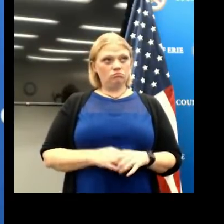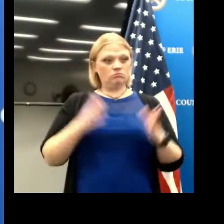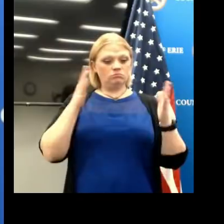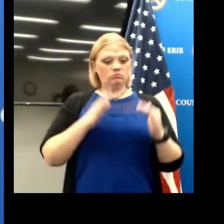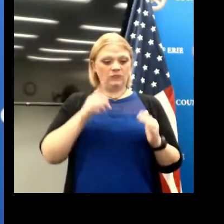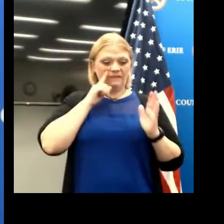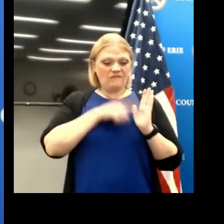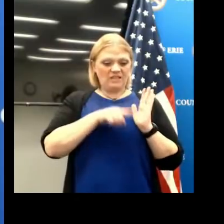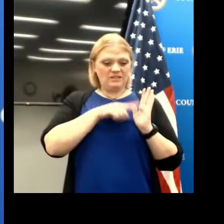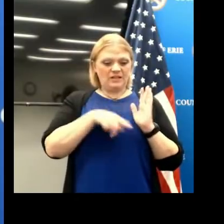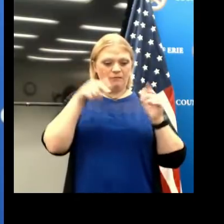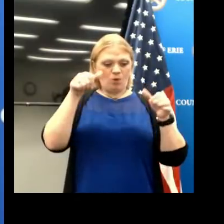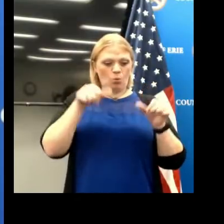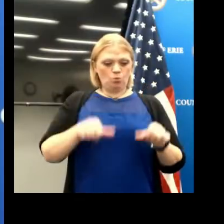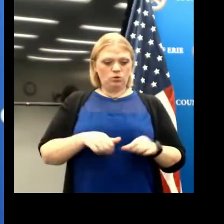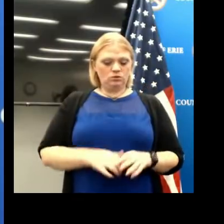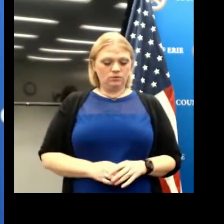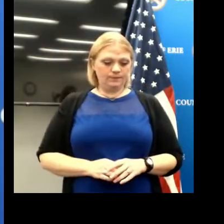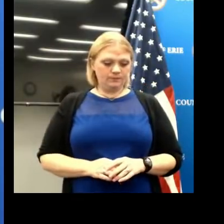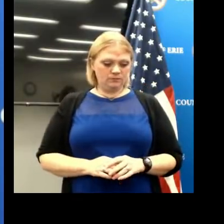Investigative Post, is anyone